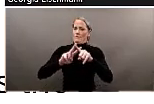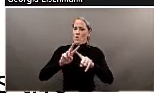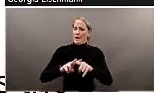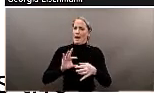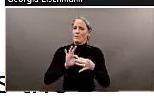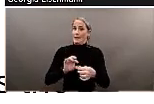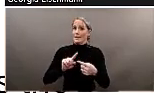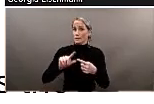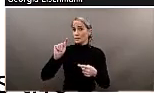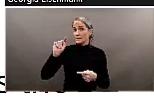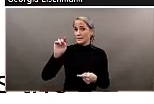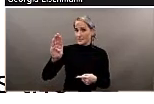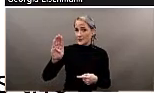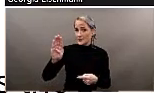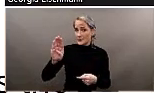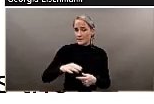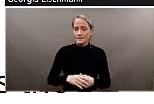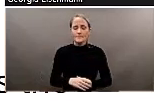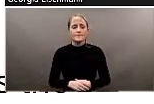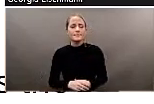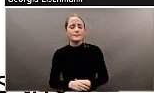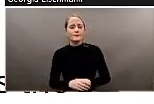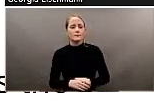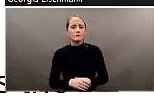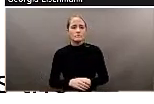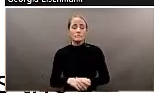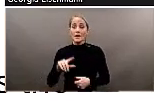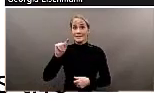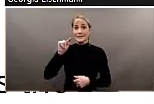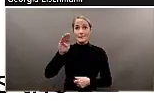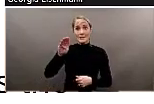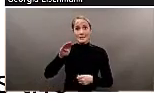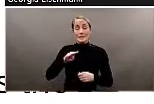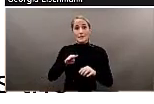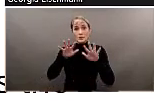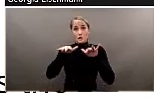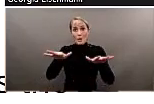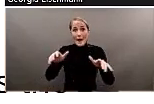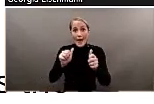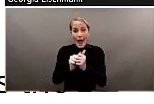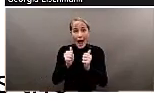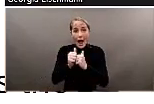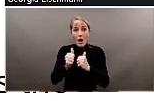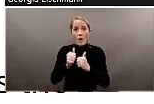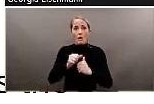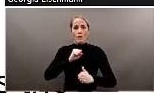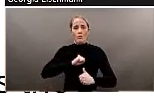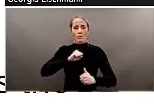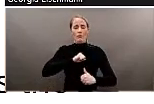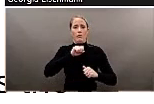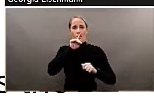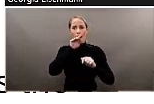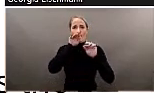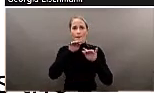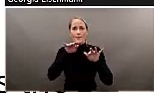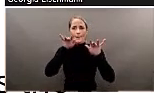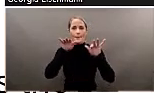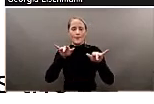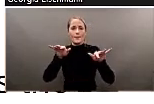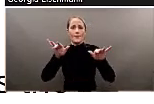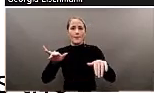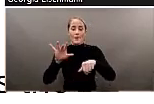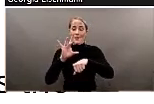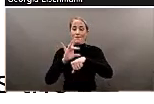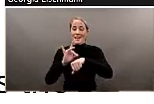about with different terminology around TB, and we can again address more questions. But TB is spread from person to person through the